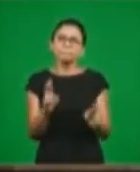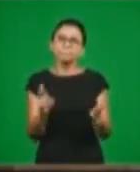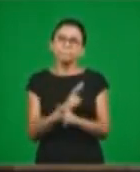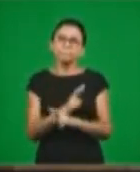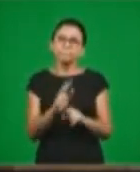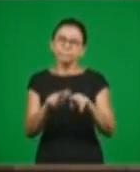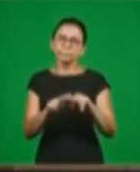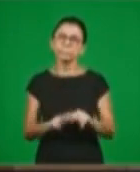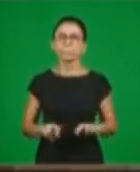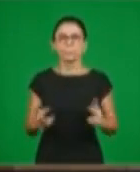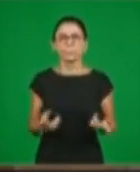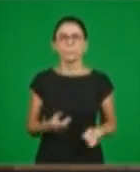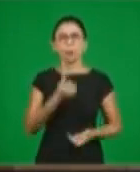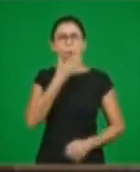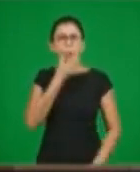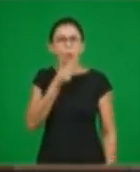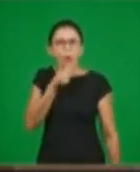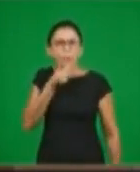I don't see anything bad, you know.